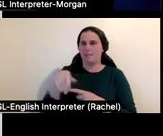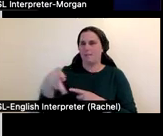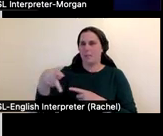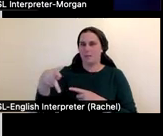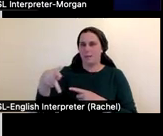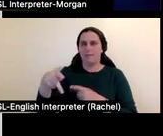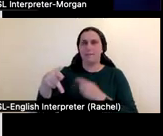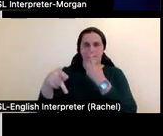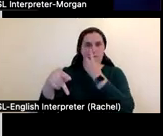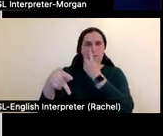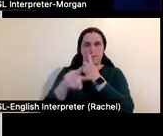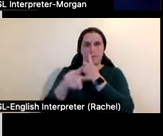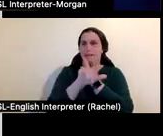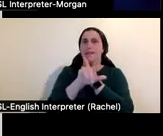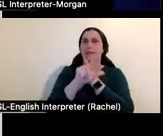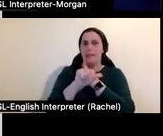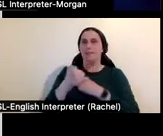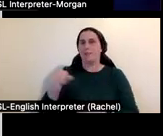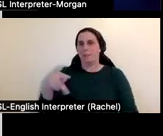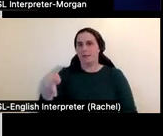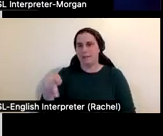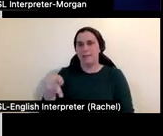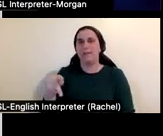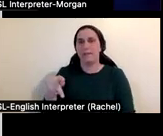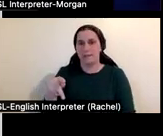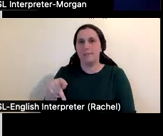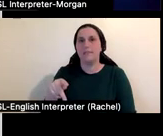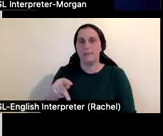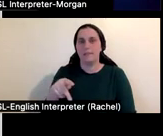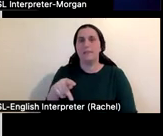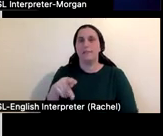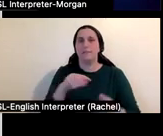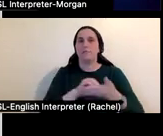Lila was purple, So what's violet then? Violet.